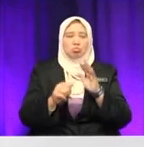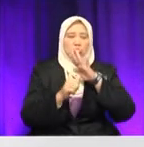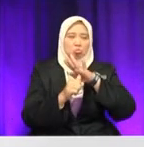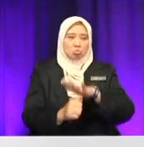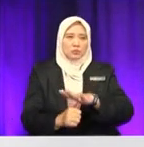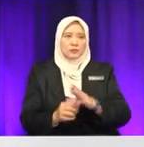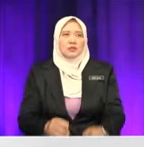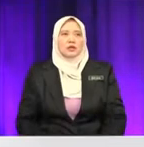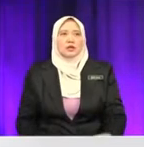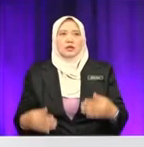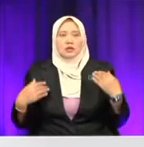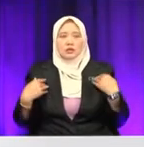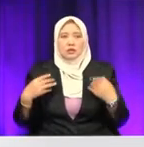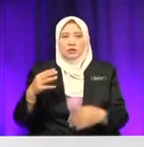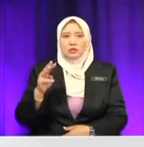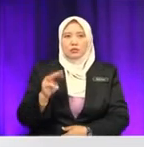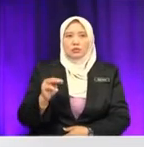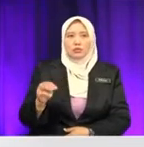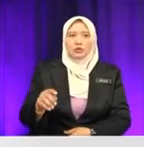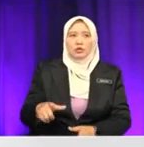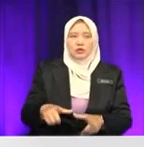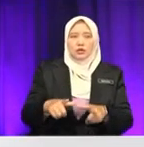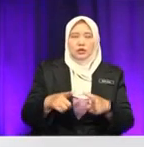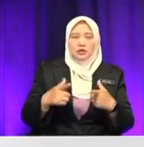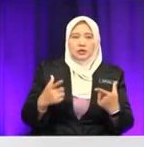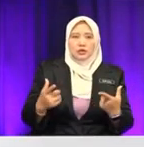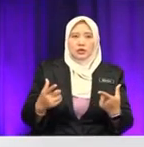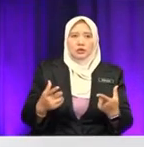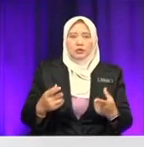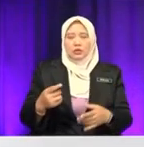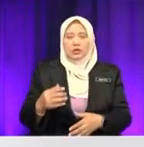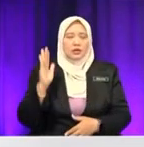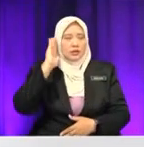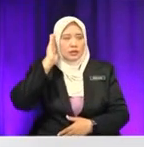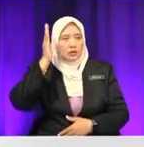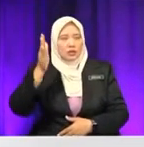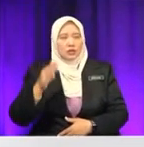other people make fun of them and lose their confidence. What's your next choice, Faisal?